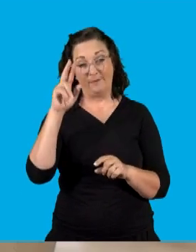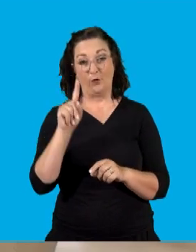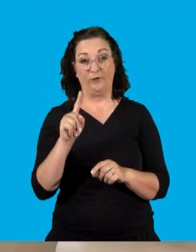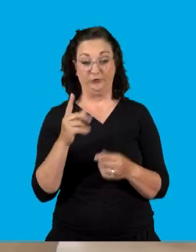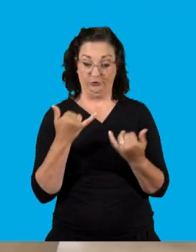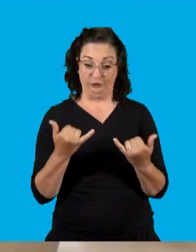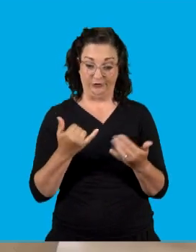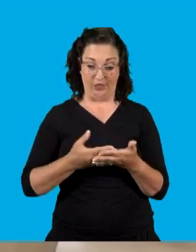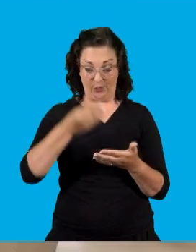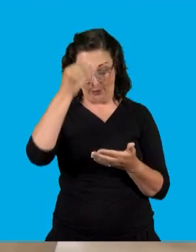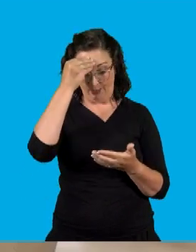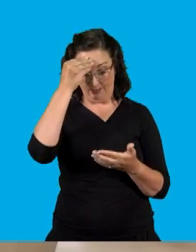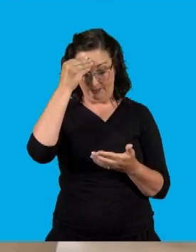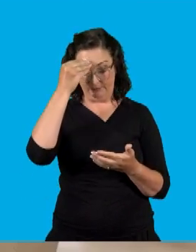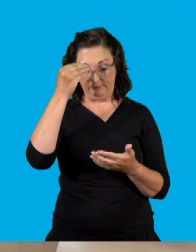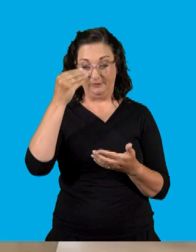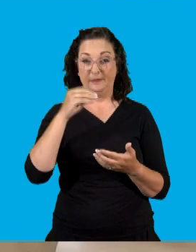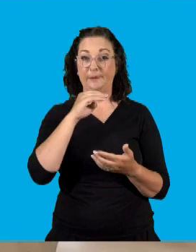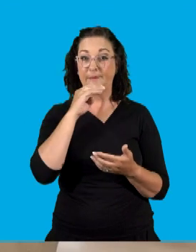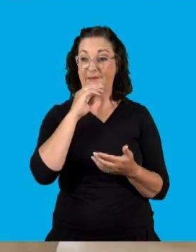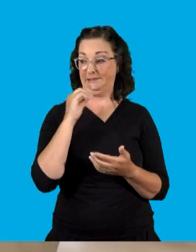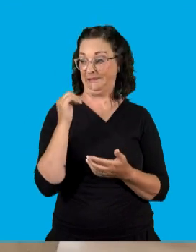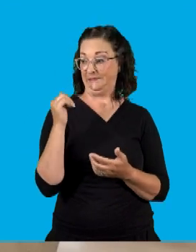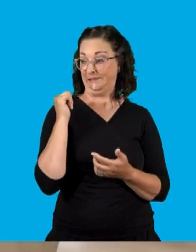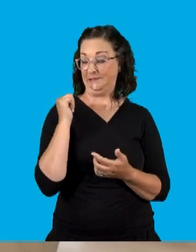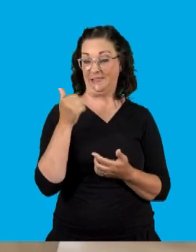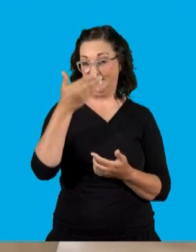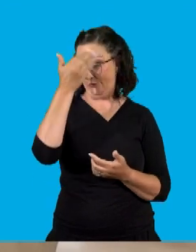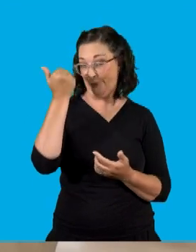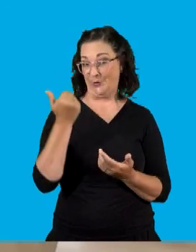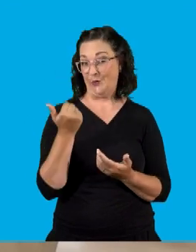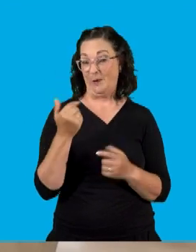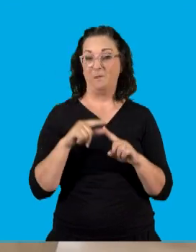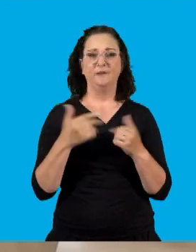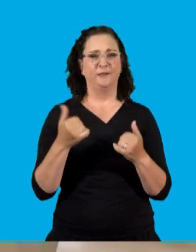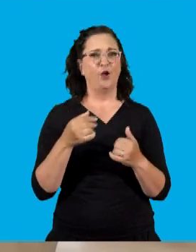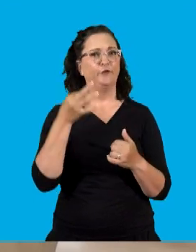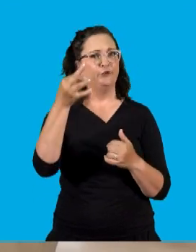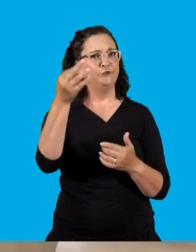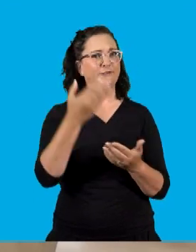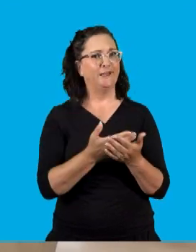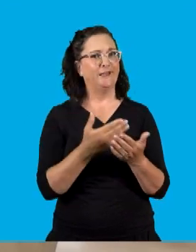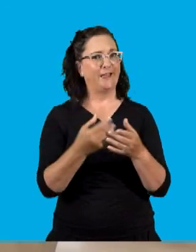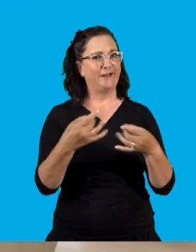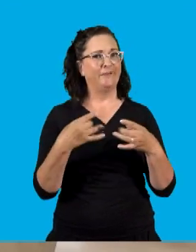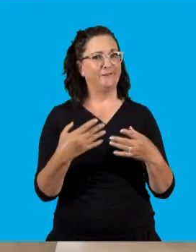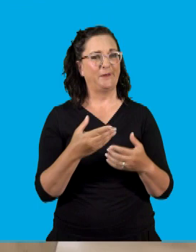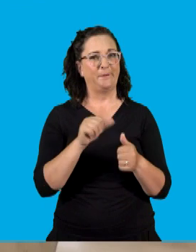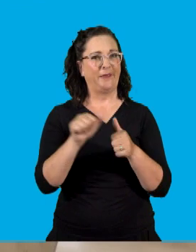that what we learned today does not nullify yesterday. It surely does make our tomorrow to be